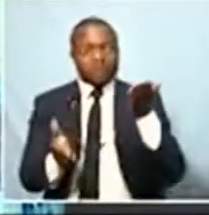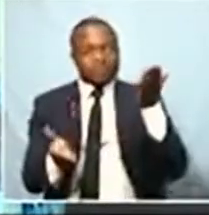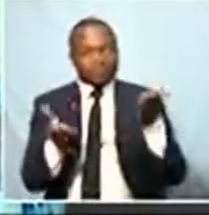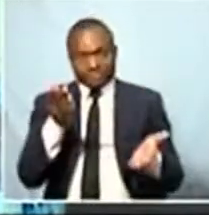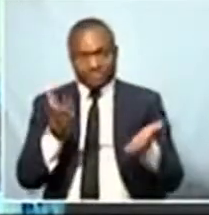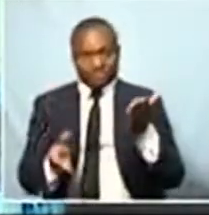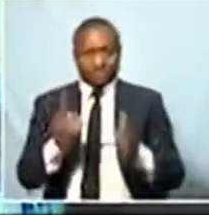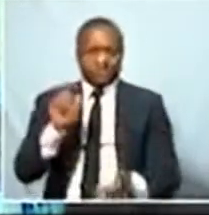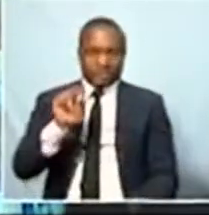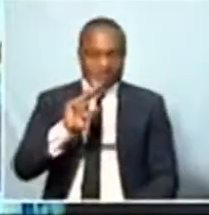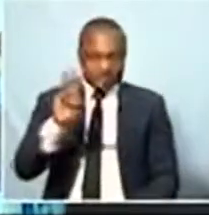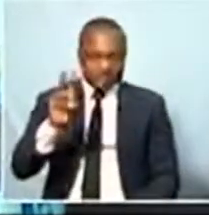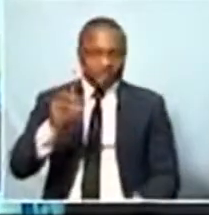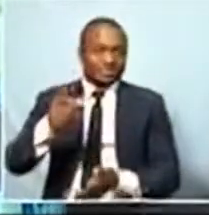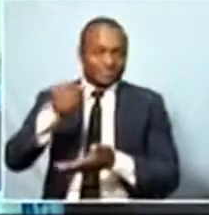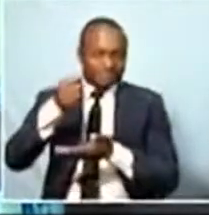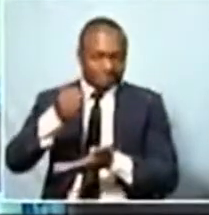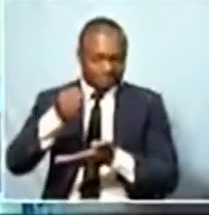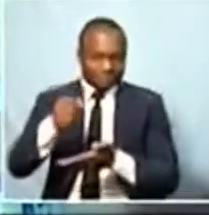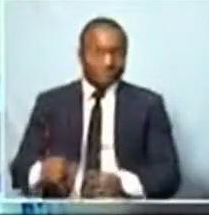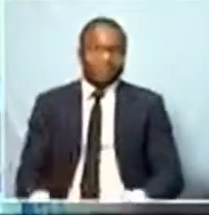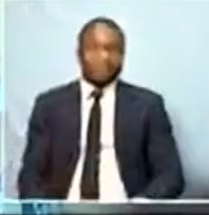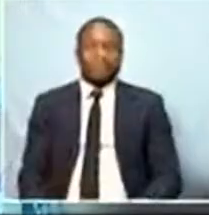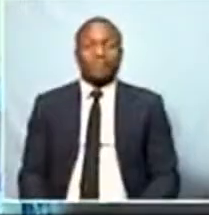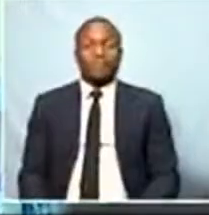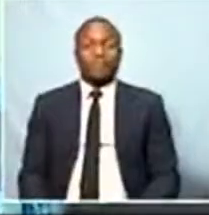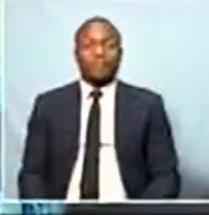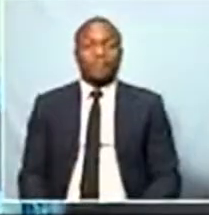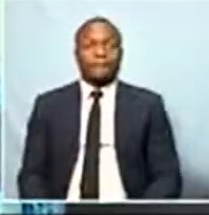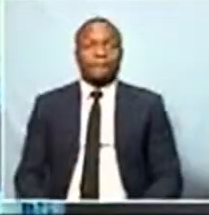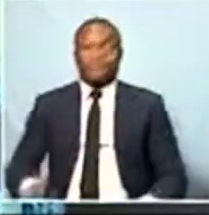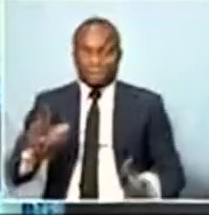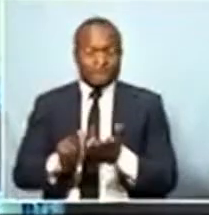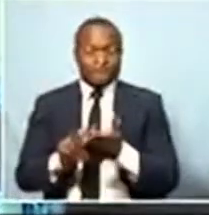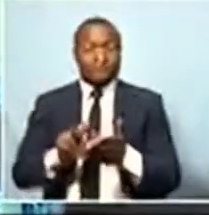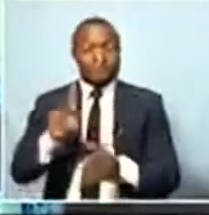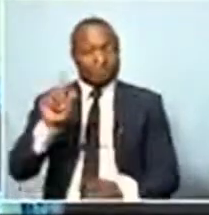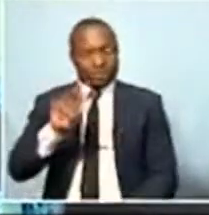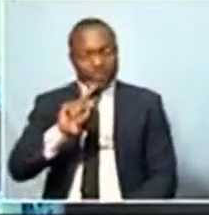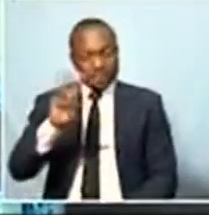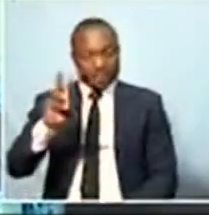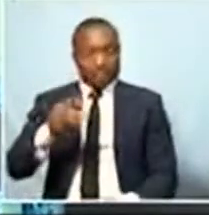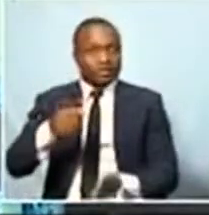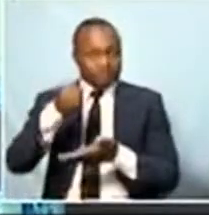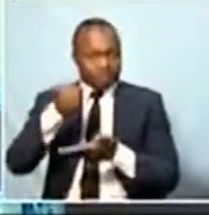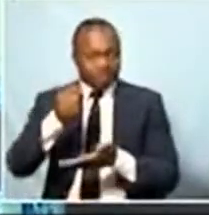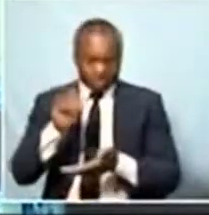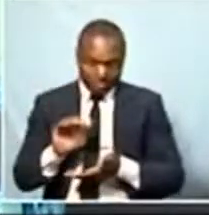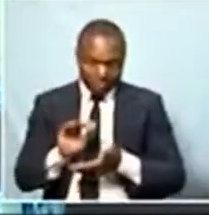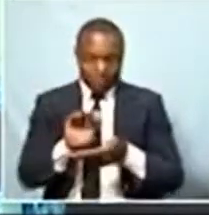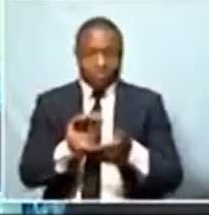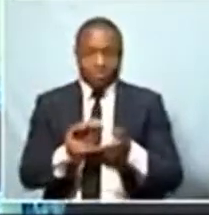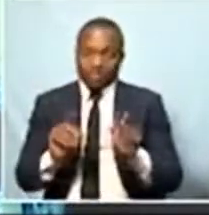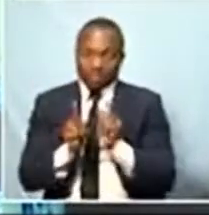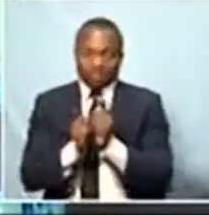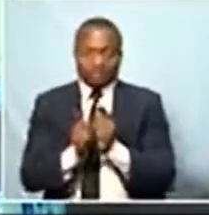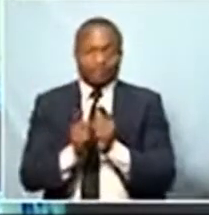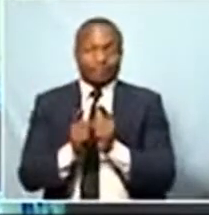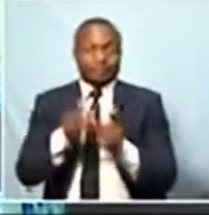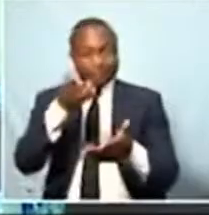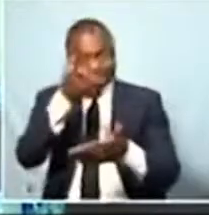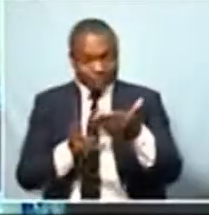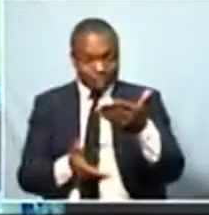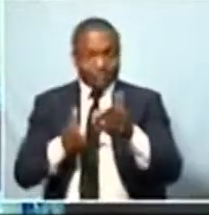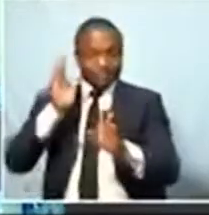comparison with the 2025 budget. Adequacy and ramifications of the 2026 budget allocation in meeting set targets.